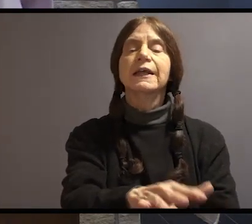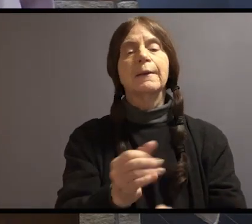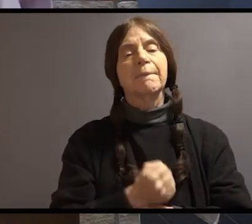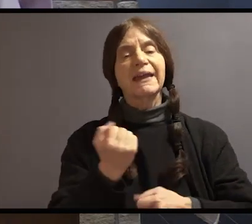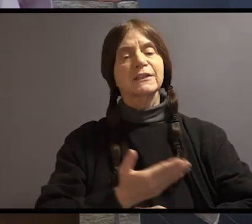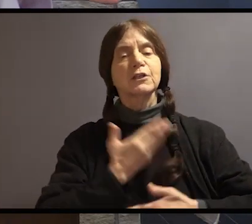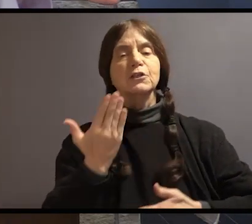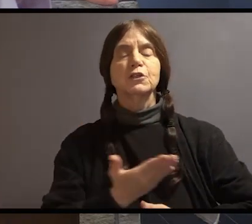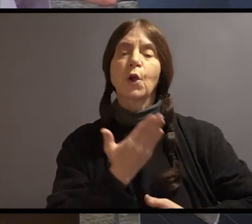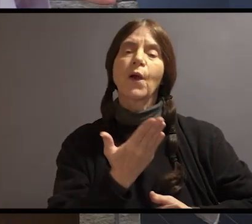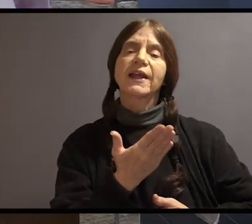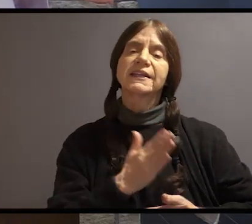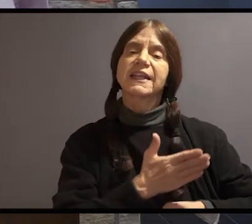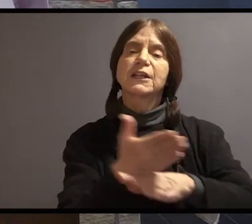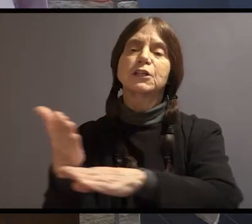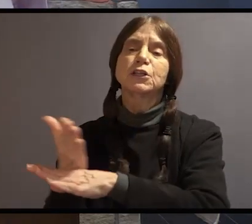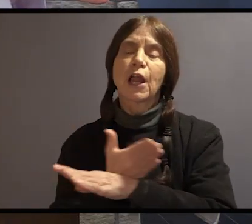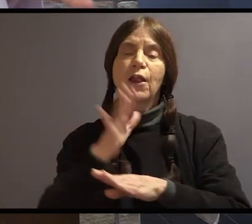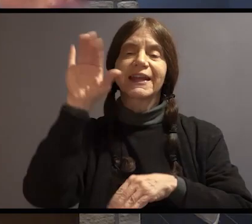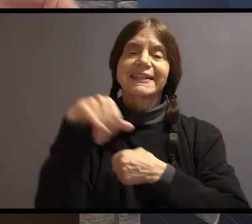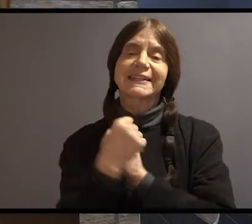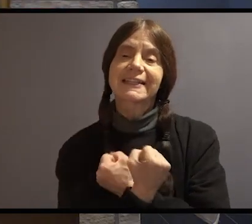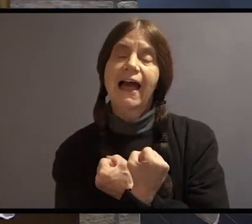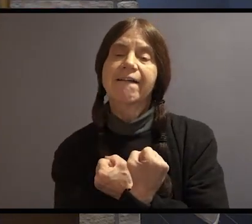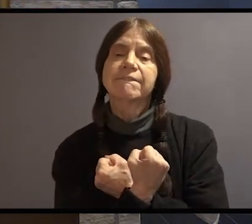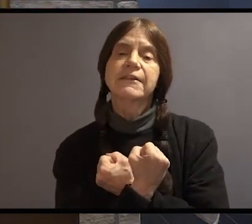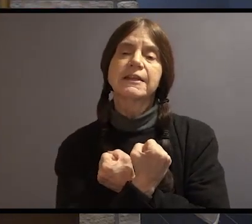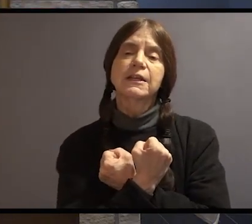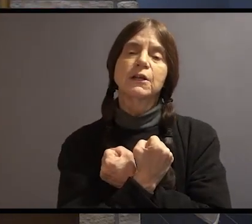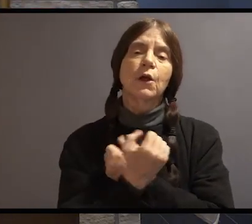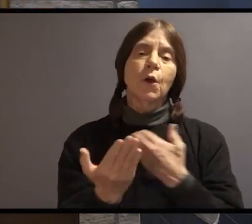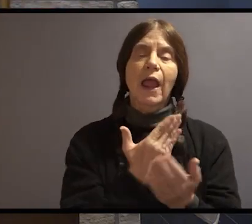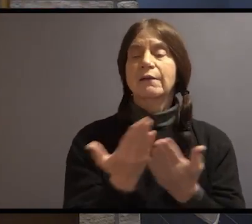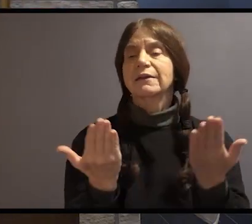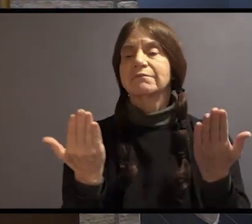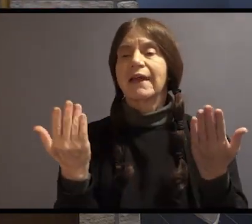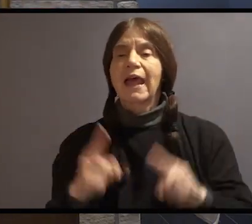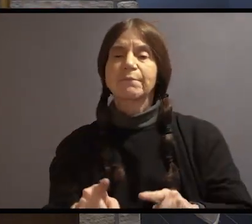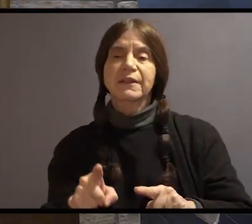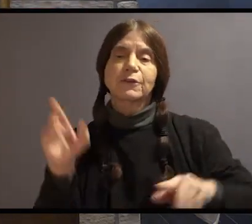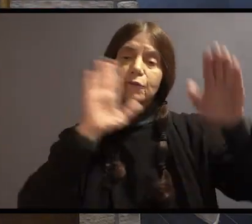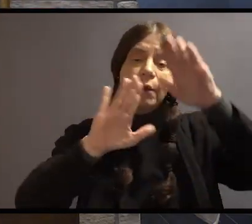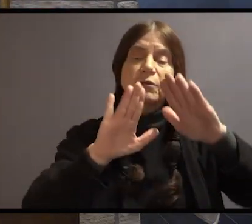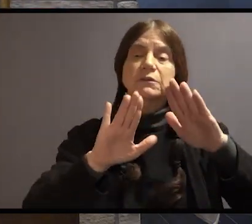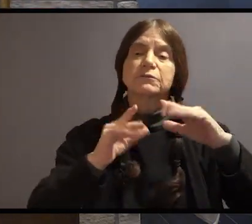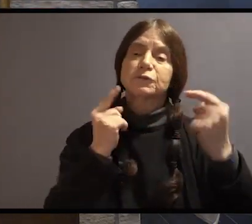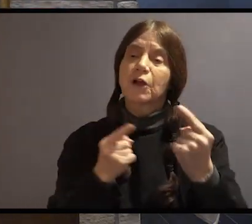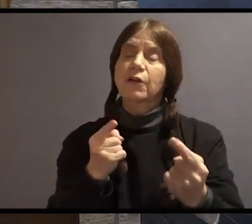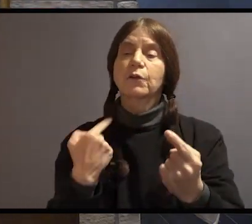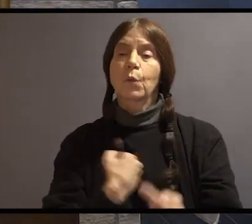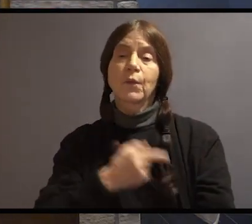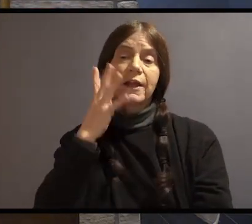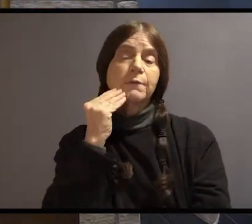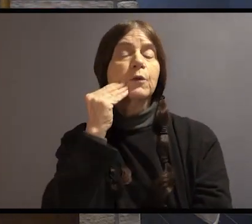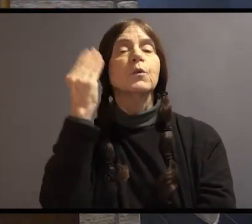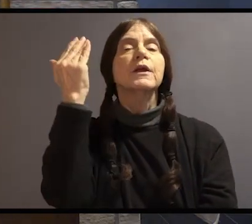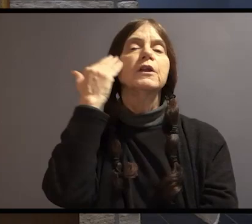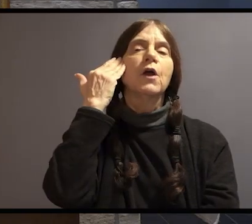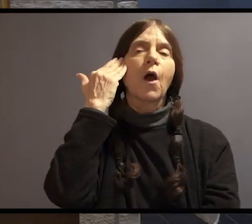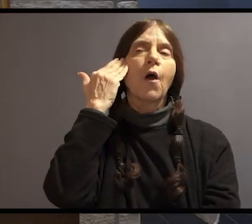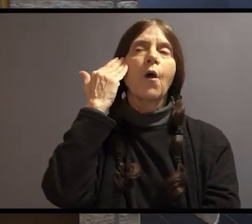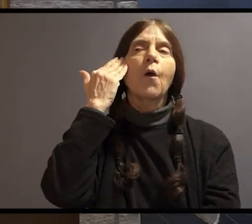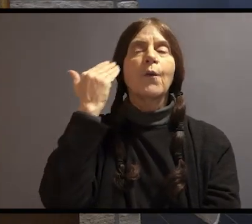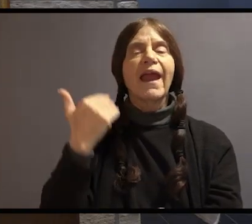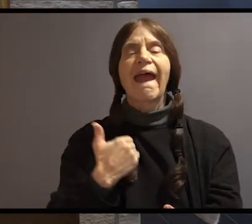joyous in all things. Whatever troubles or trials we might be, we know we have a gracious